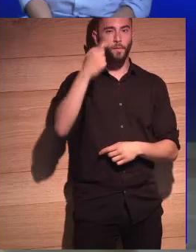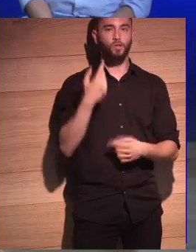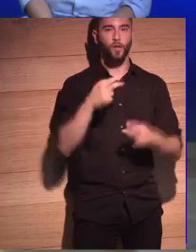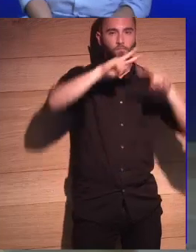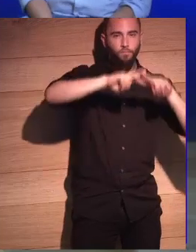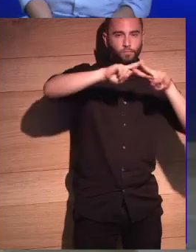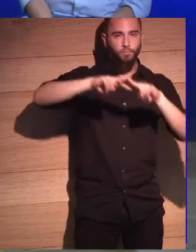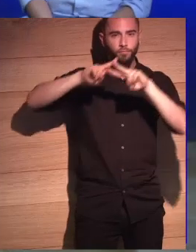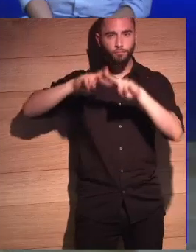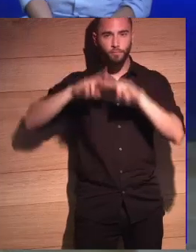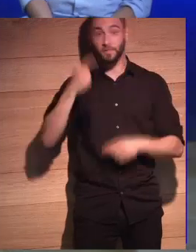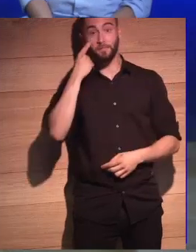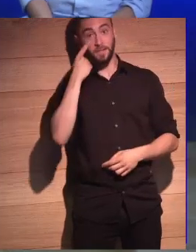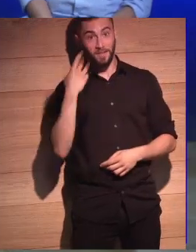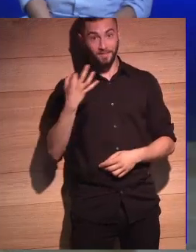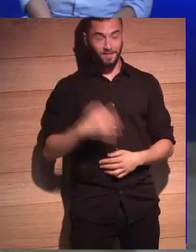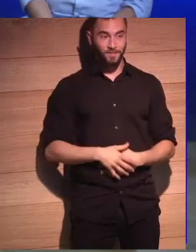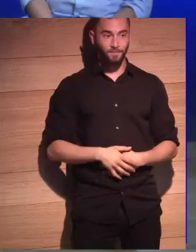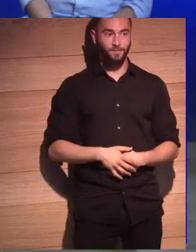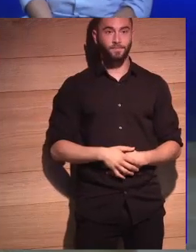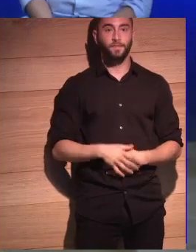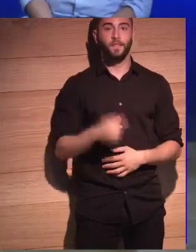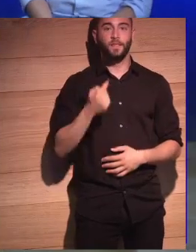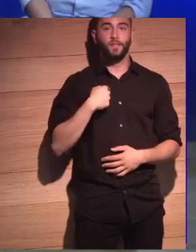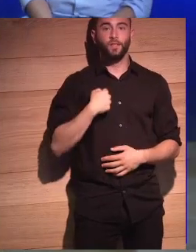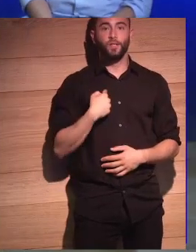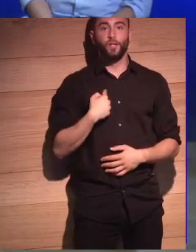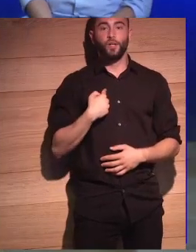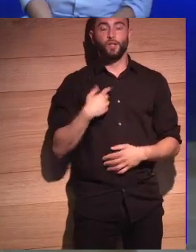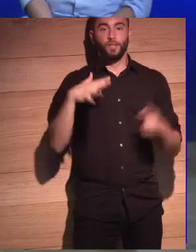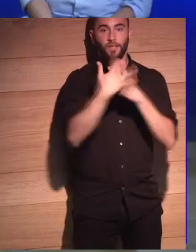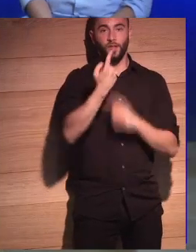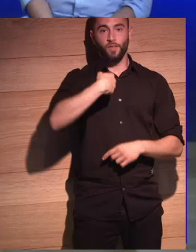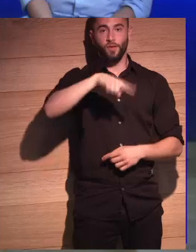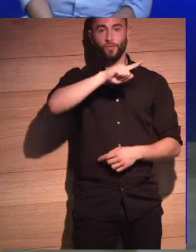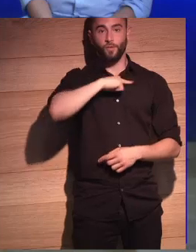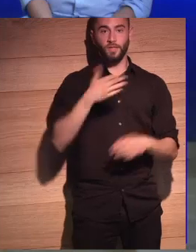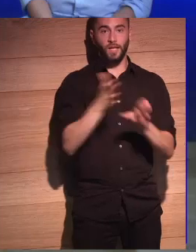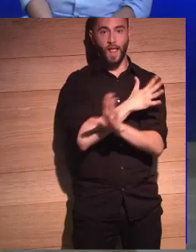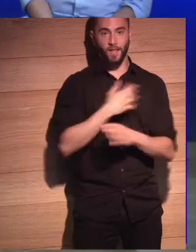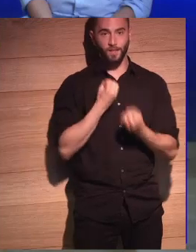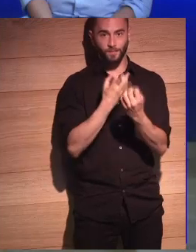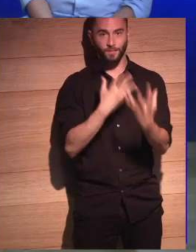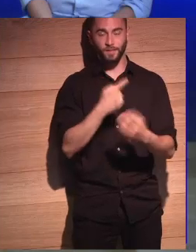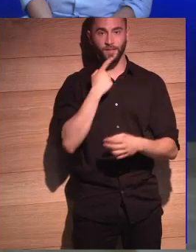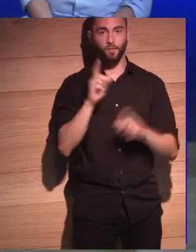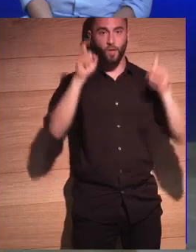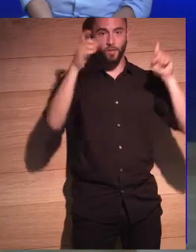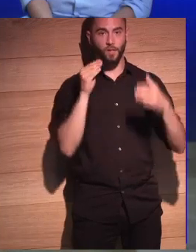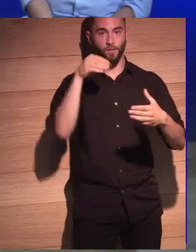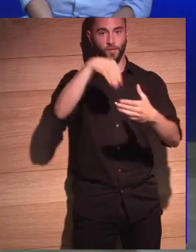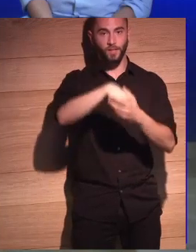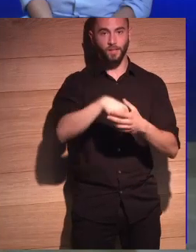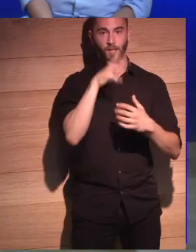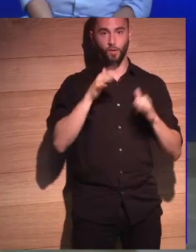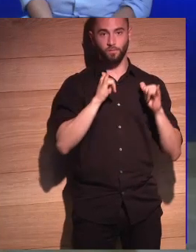for them to assess it. So I would like to add that in our case, as I was saying at the beginning,